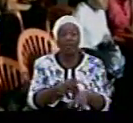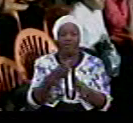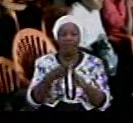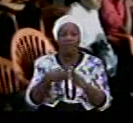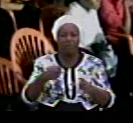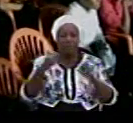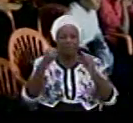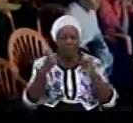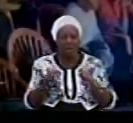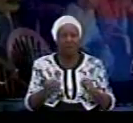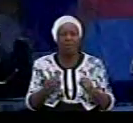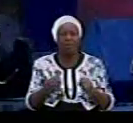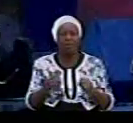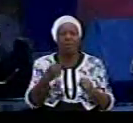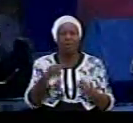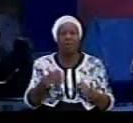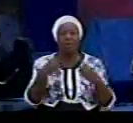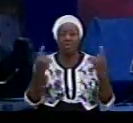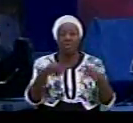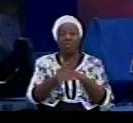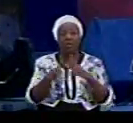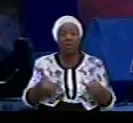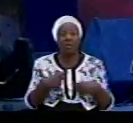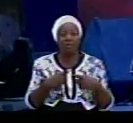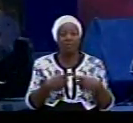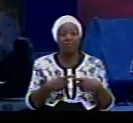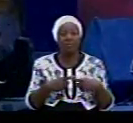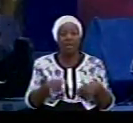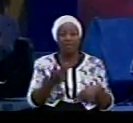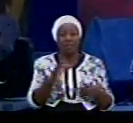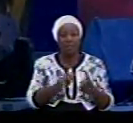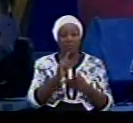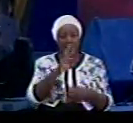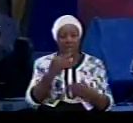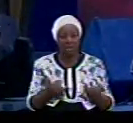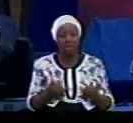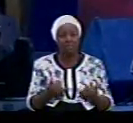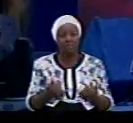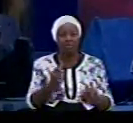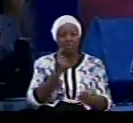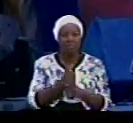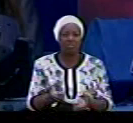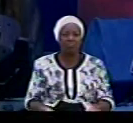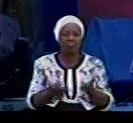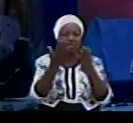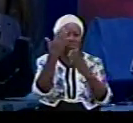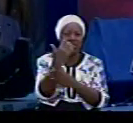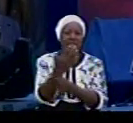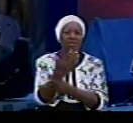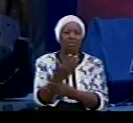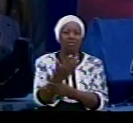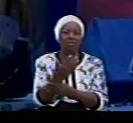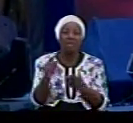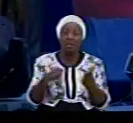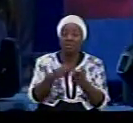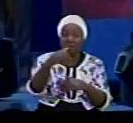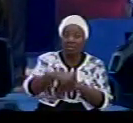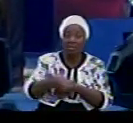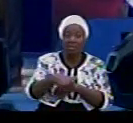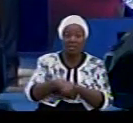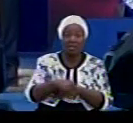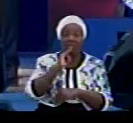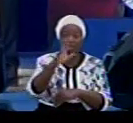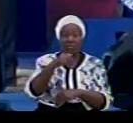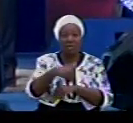power of sin in your life. Wherever you are, just raise up your hand. Tonight is your